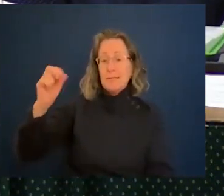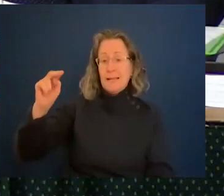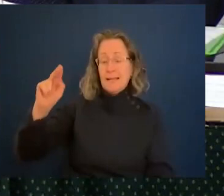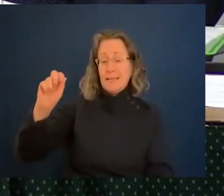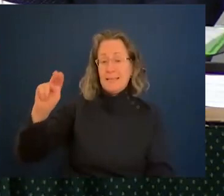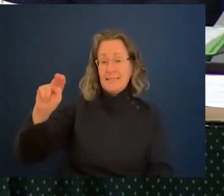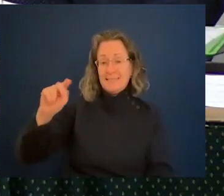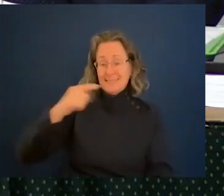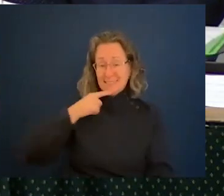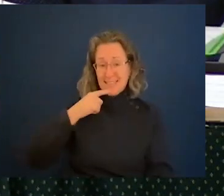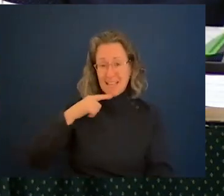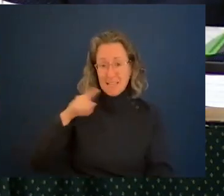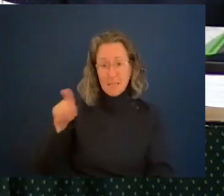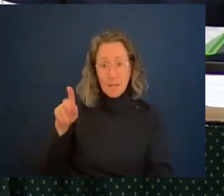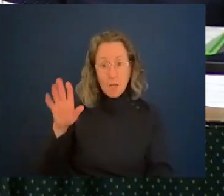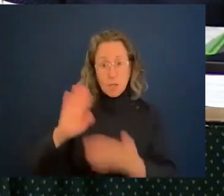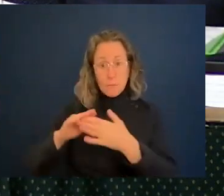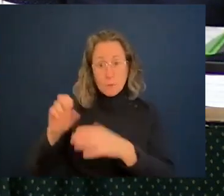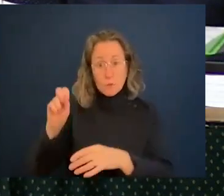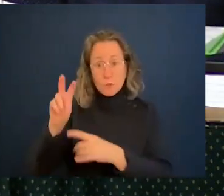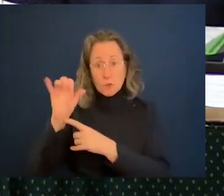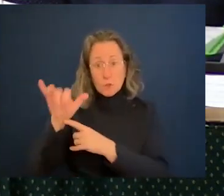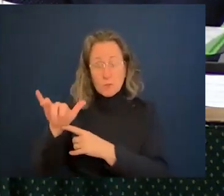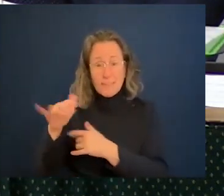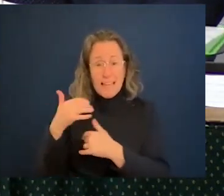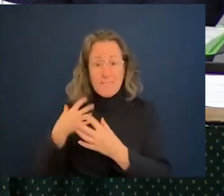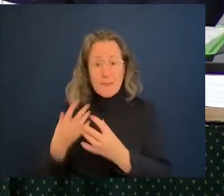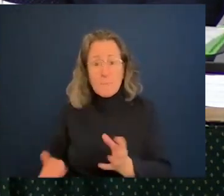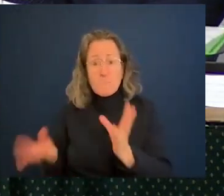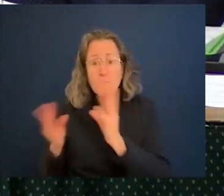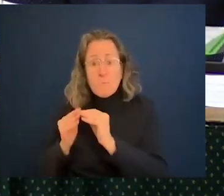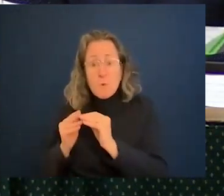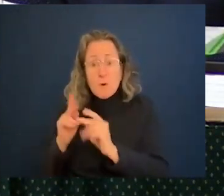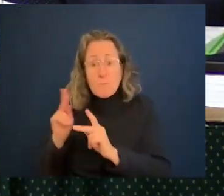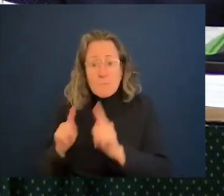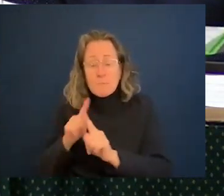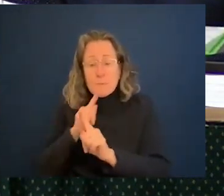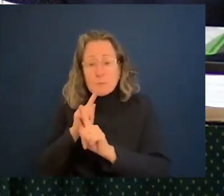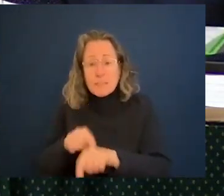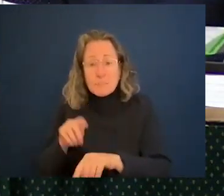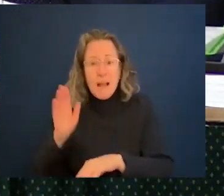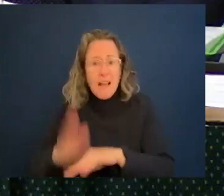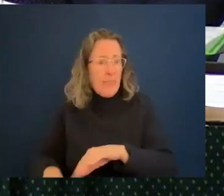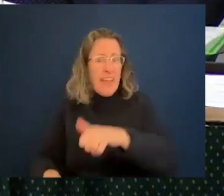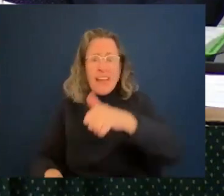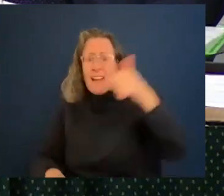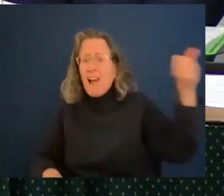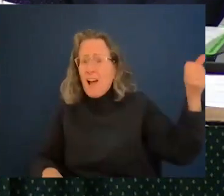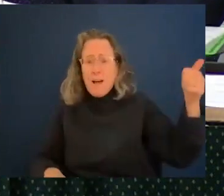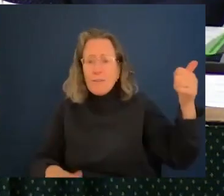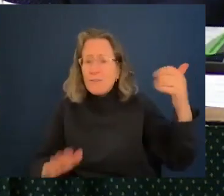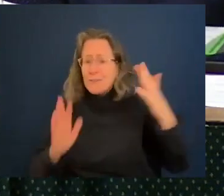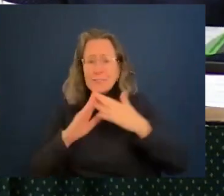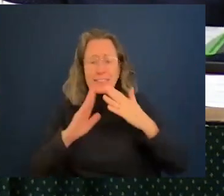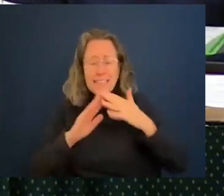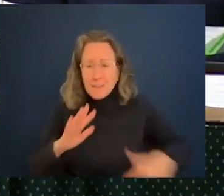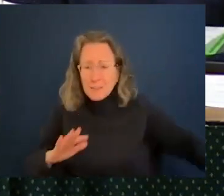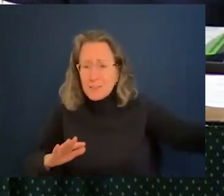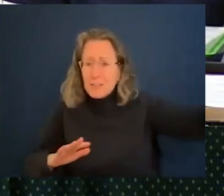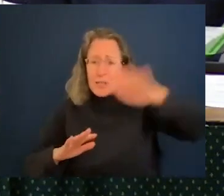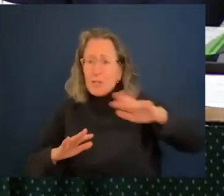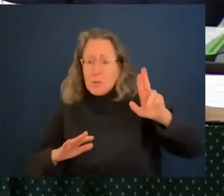in that Community survey than have participated in other communities that he's working with across the country people really